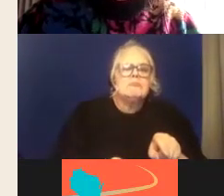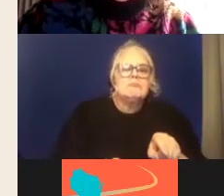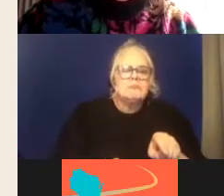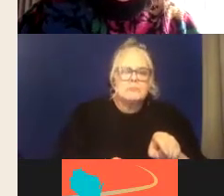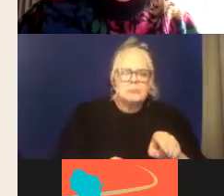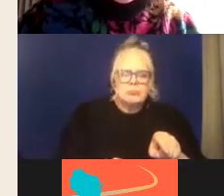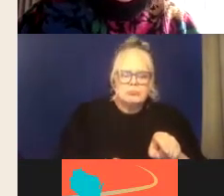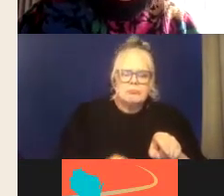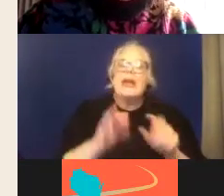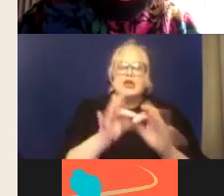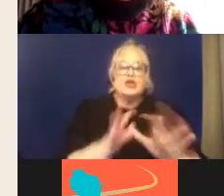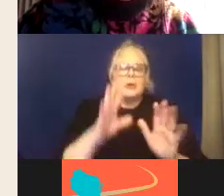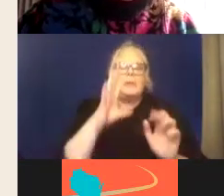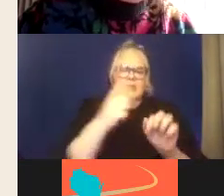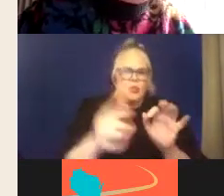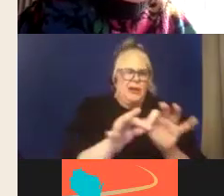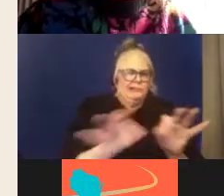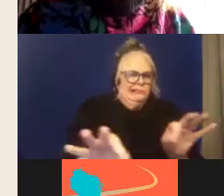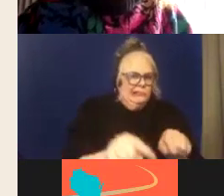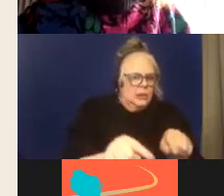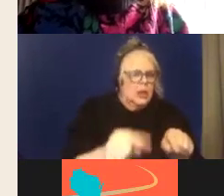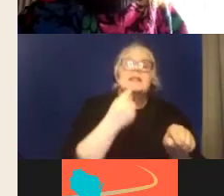So right now we're going to take a break.